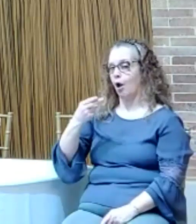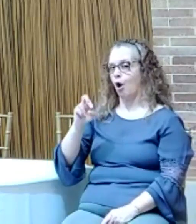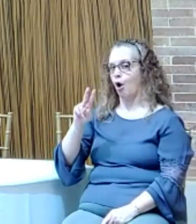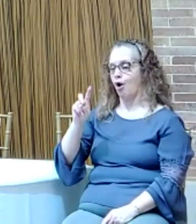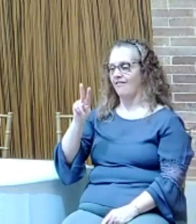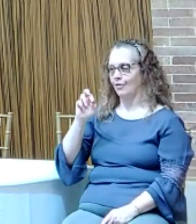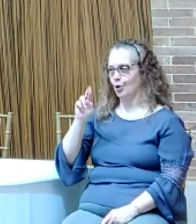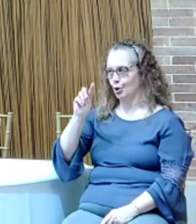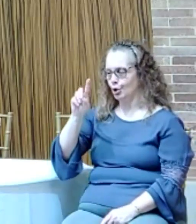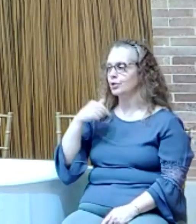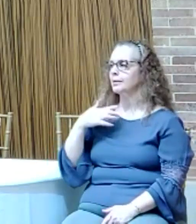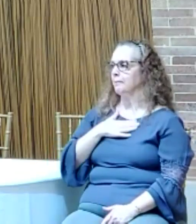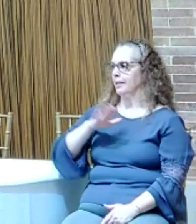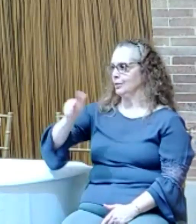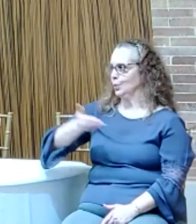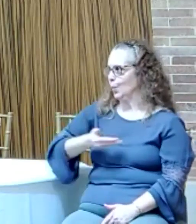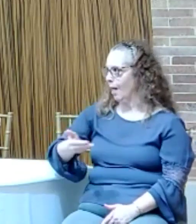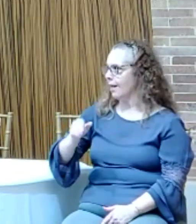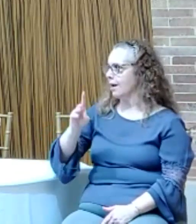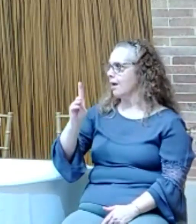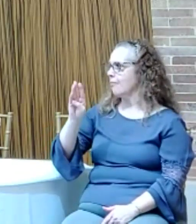please welcome Brian